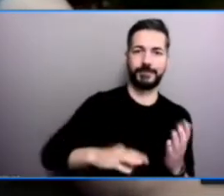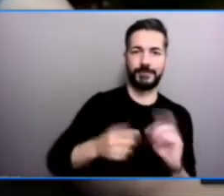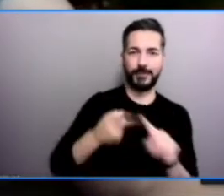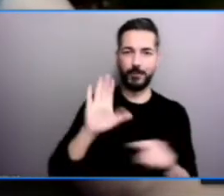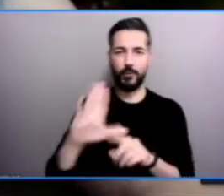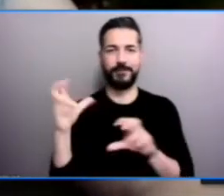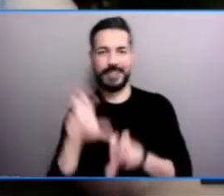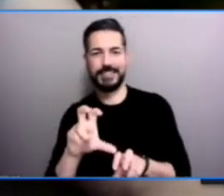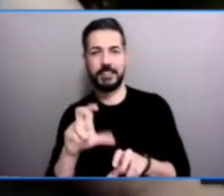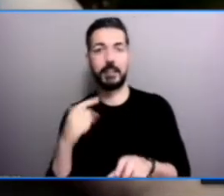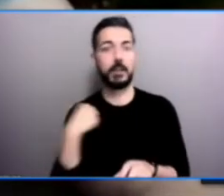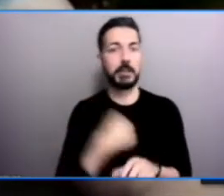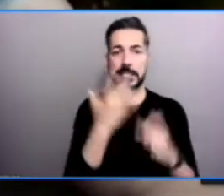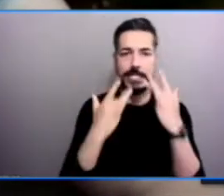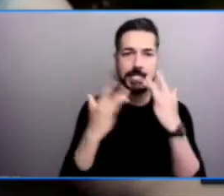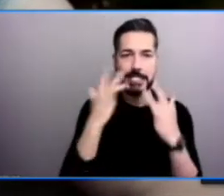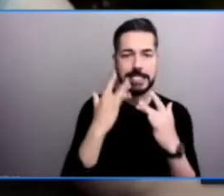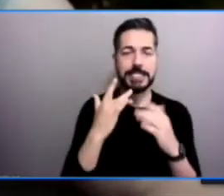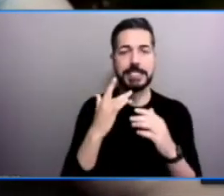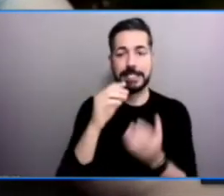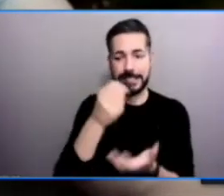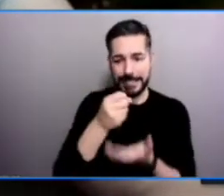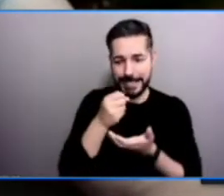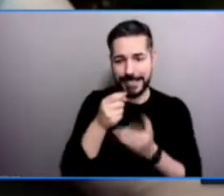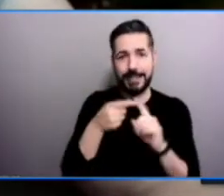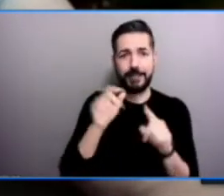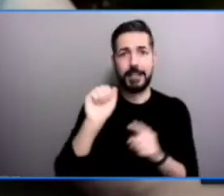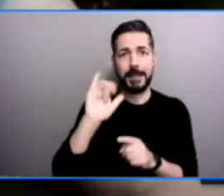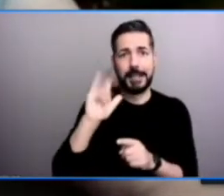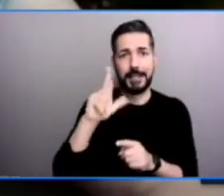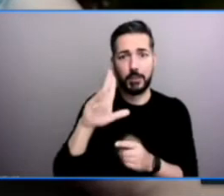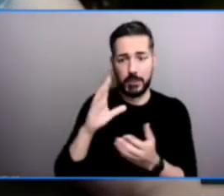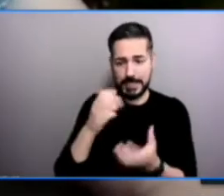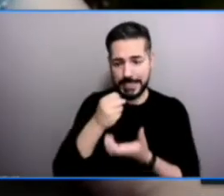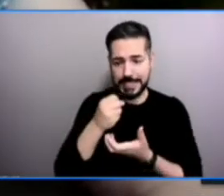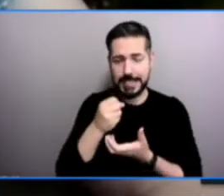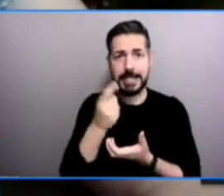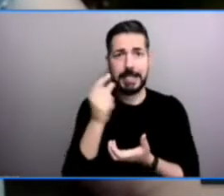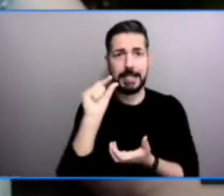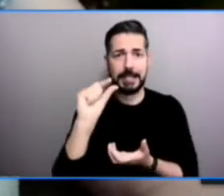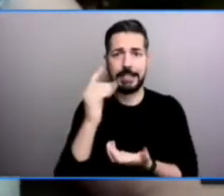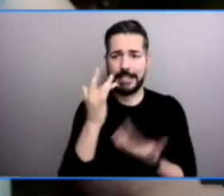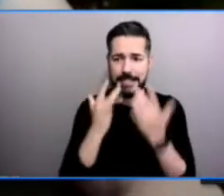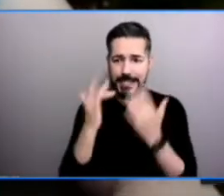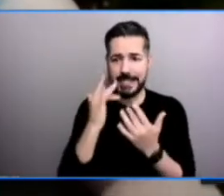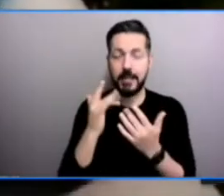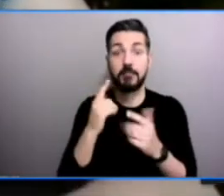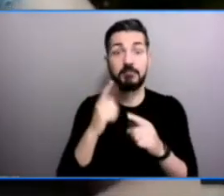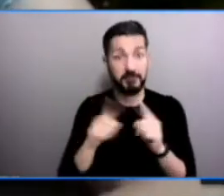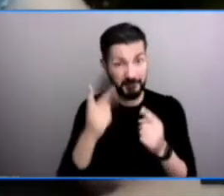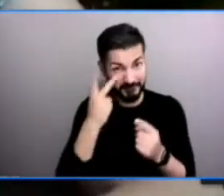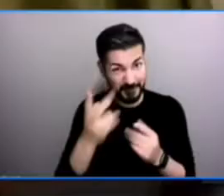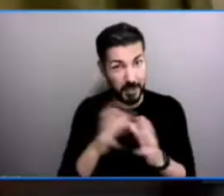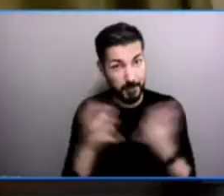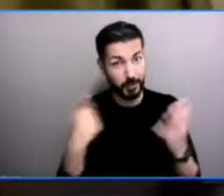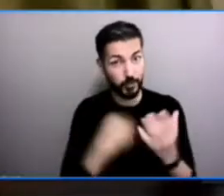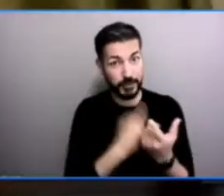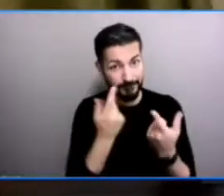do. But I think it's also right that organizers be compensated for